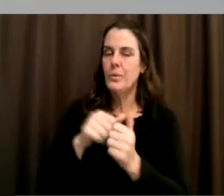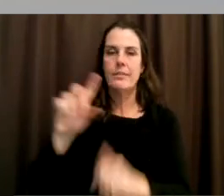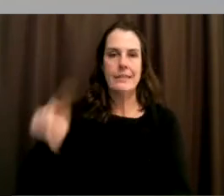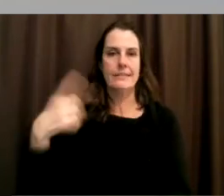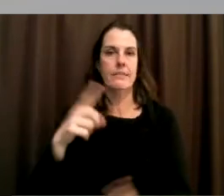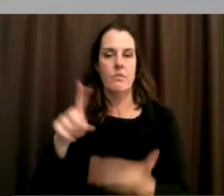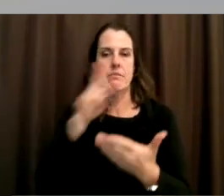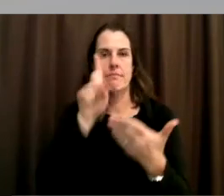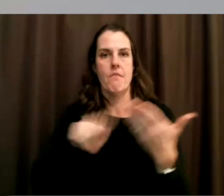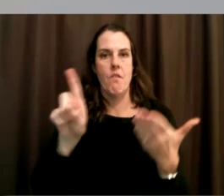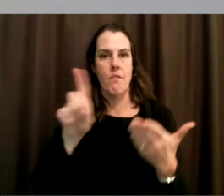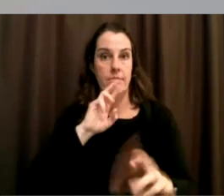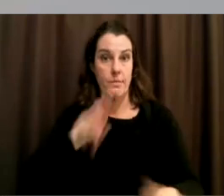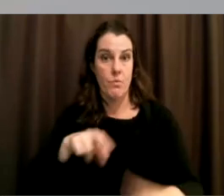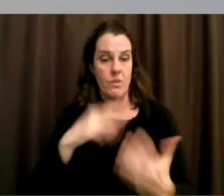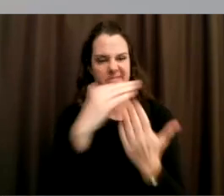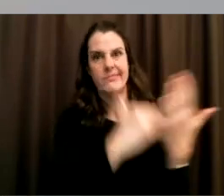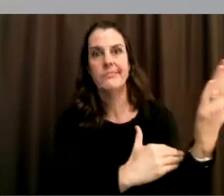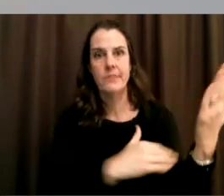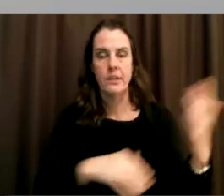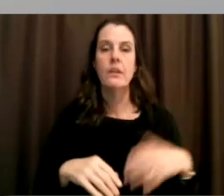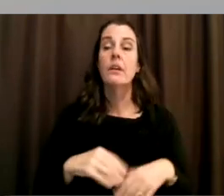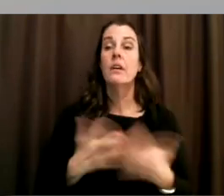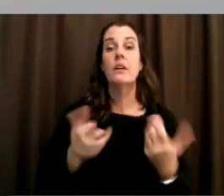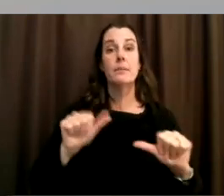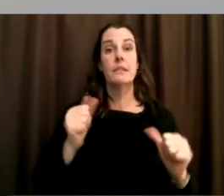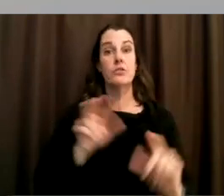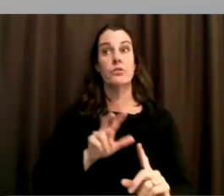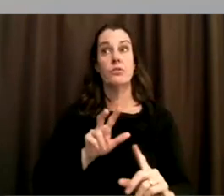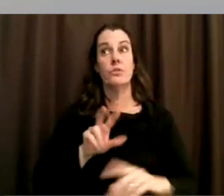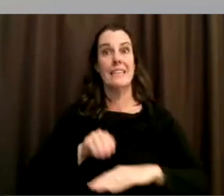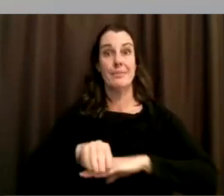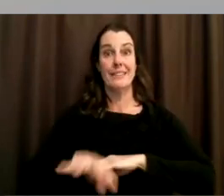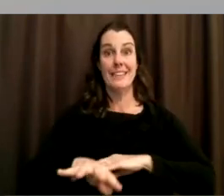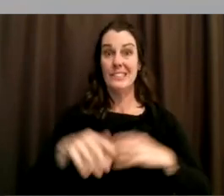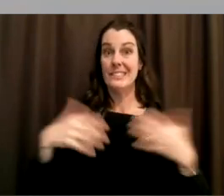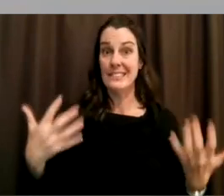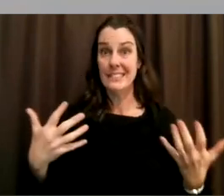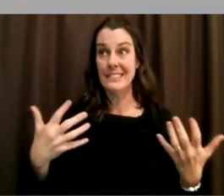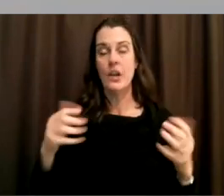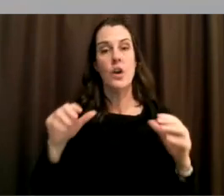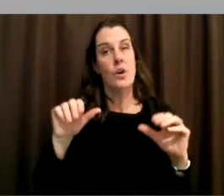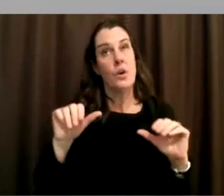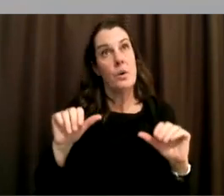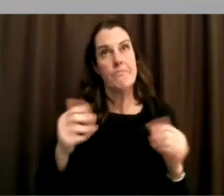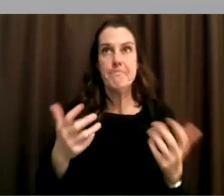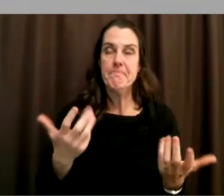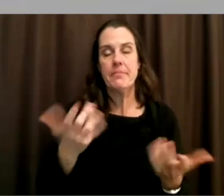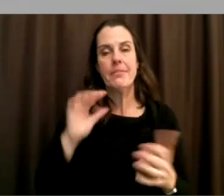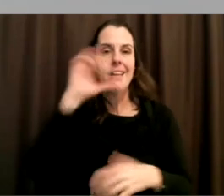report. And I mean, the potential implications are, I mean, there could be a lot, right? I guess it depends